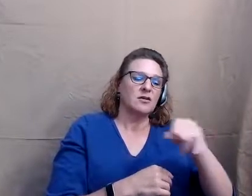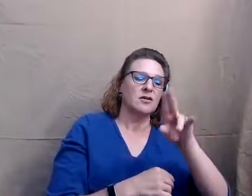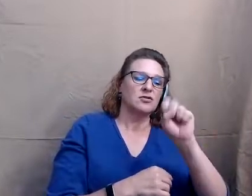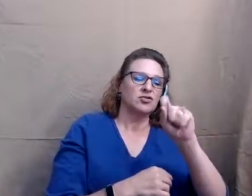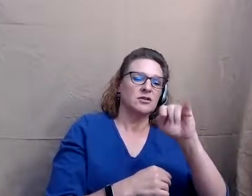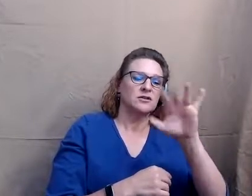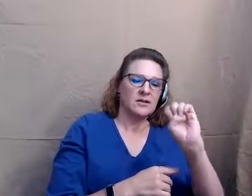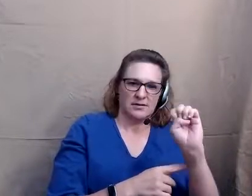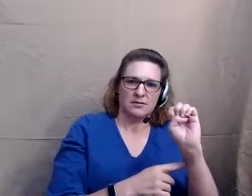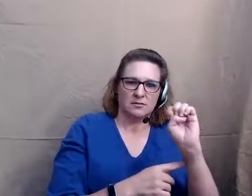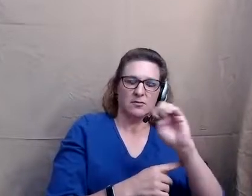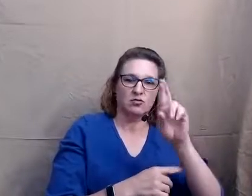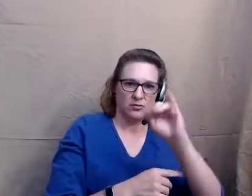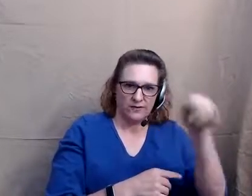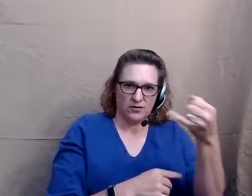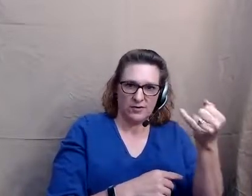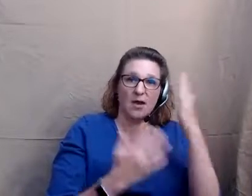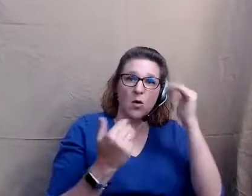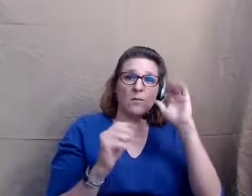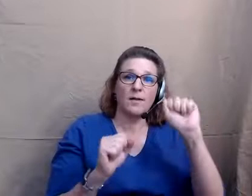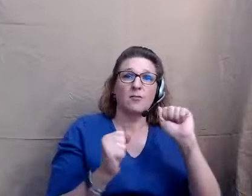the conversation.